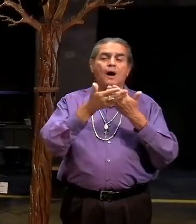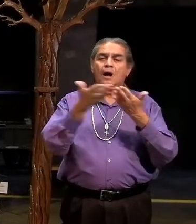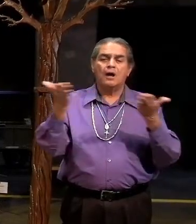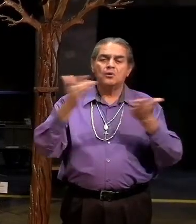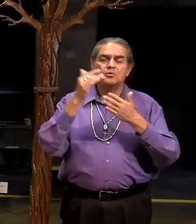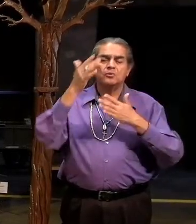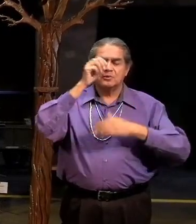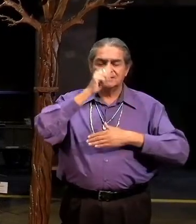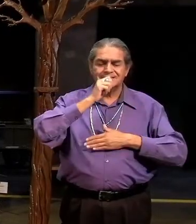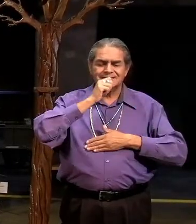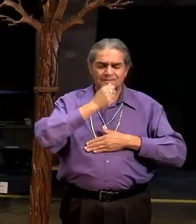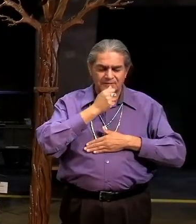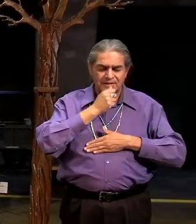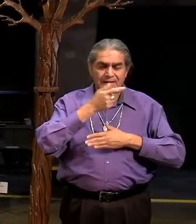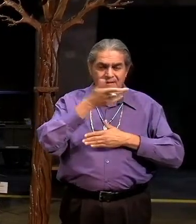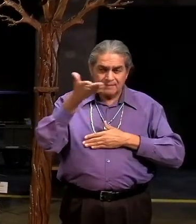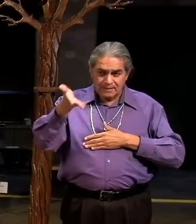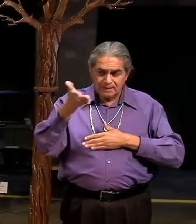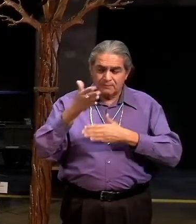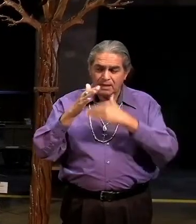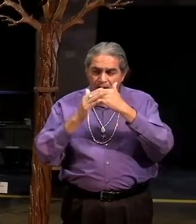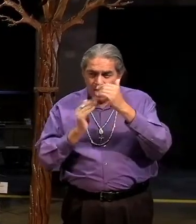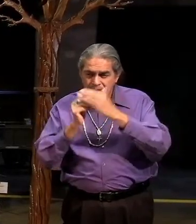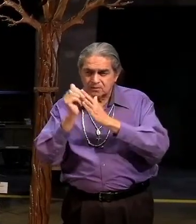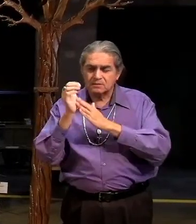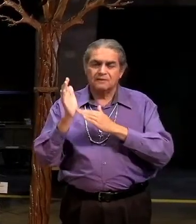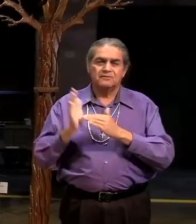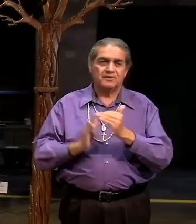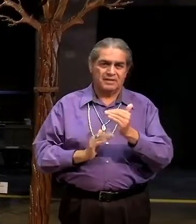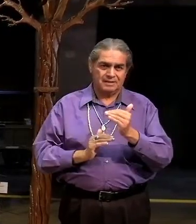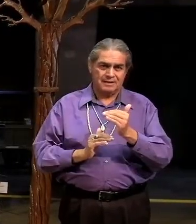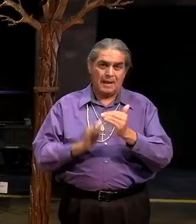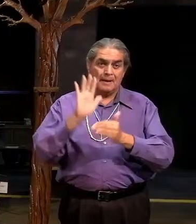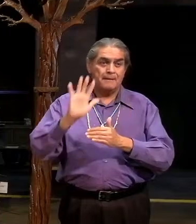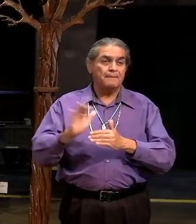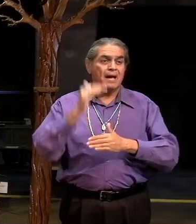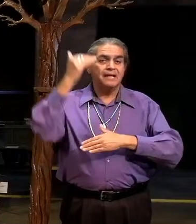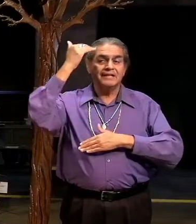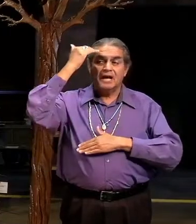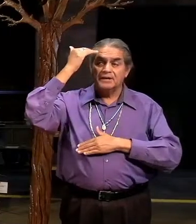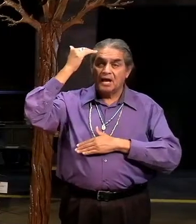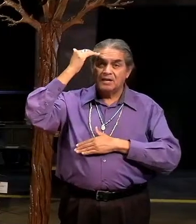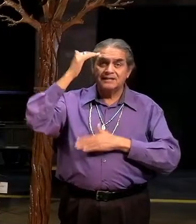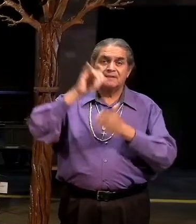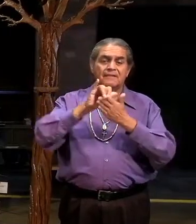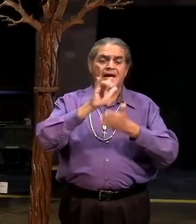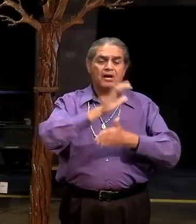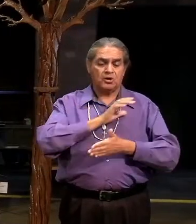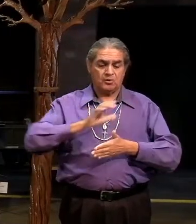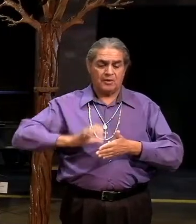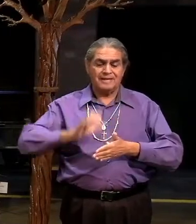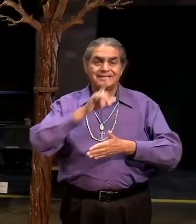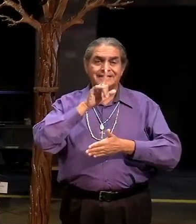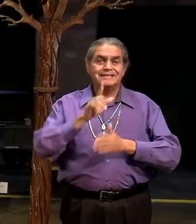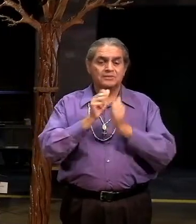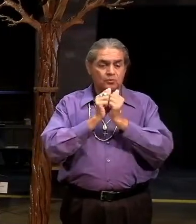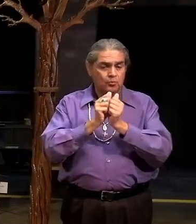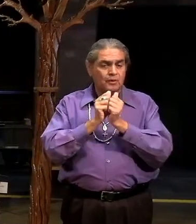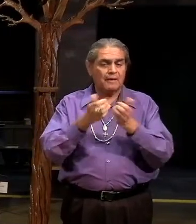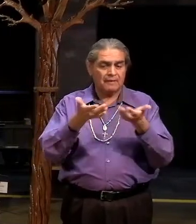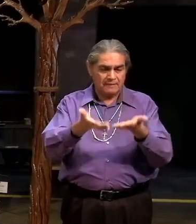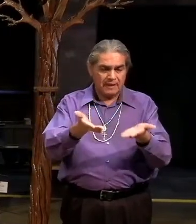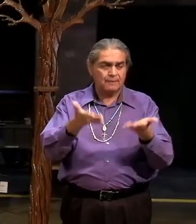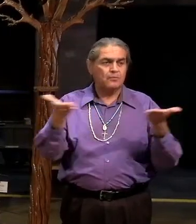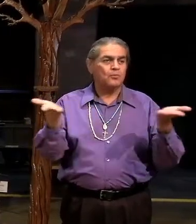suffering, that they be consoled and comforted by the knowledge that Christ is with them,